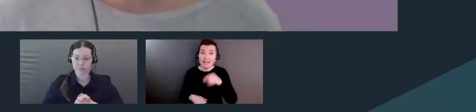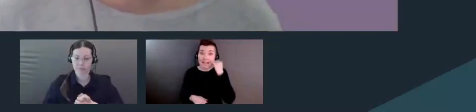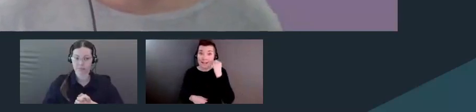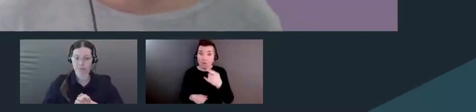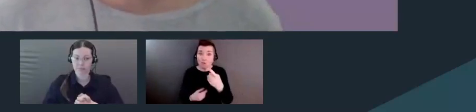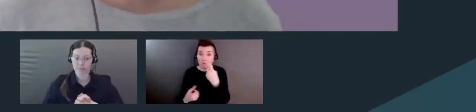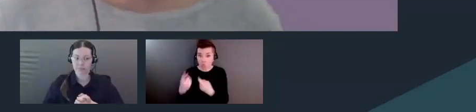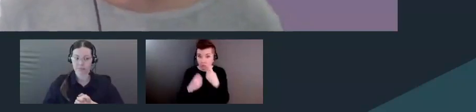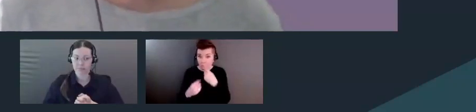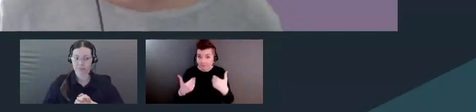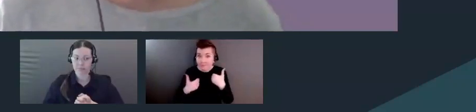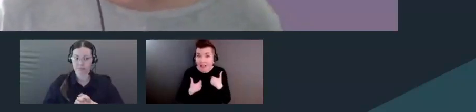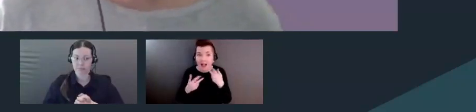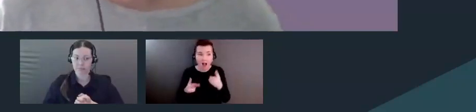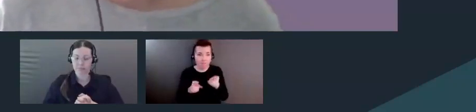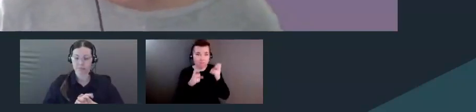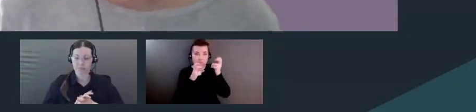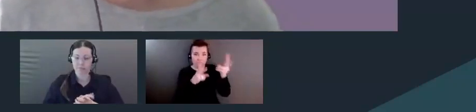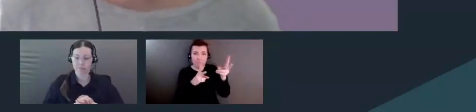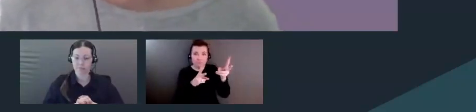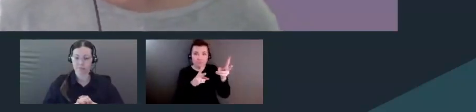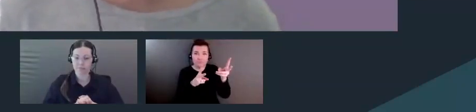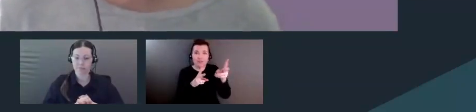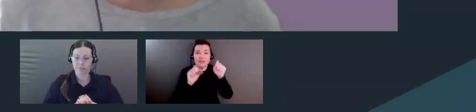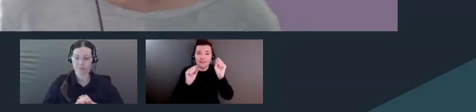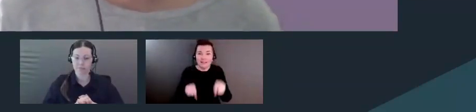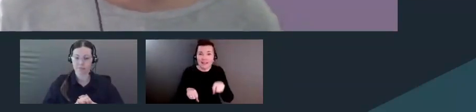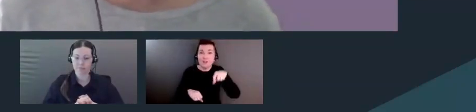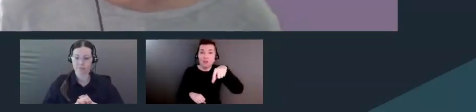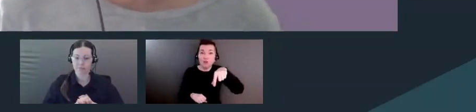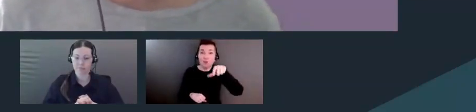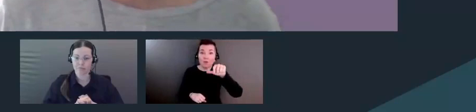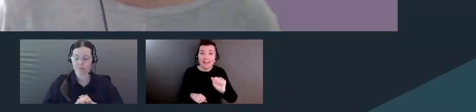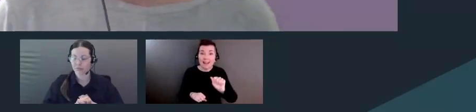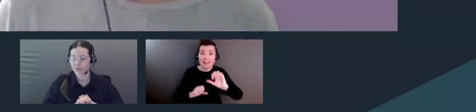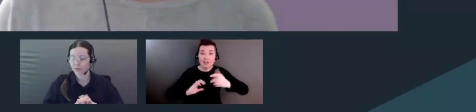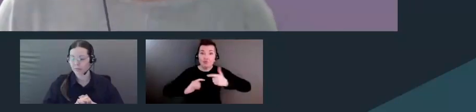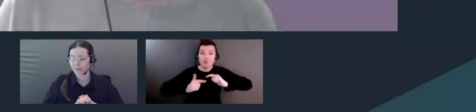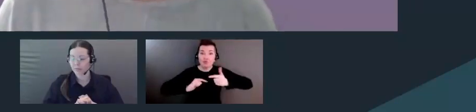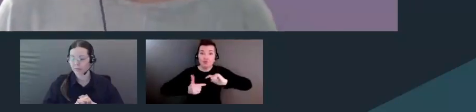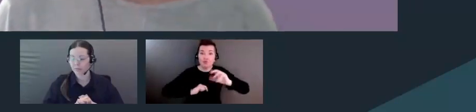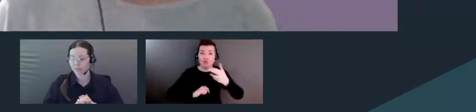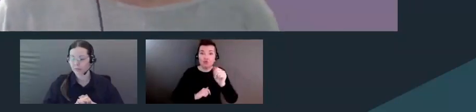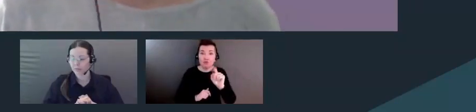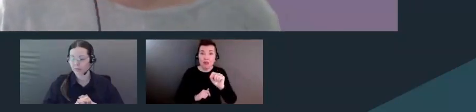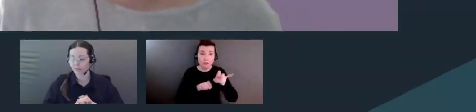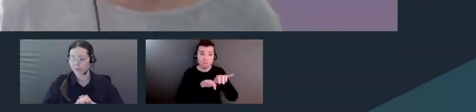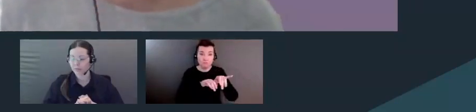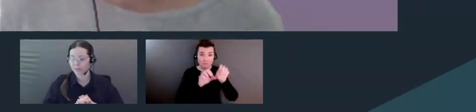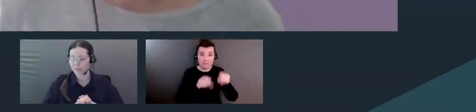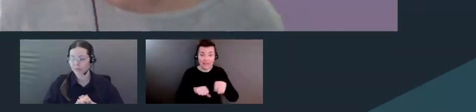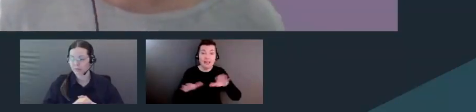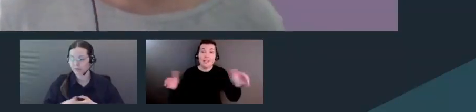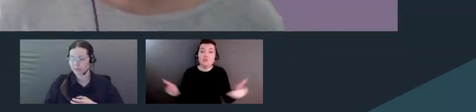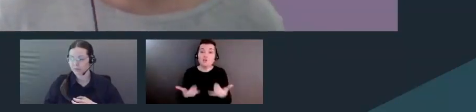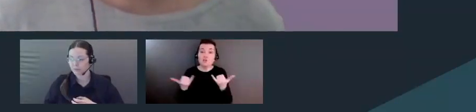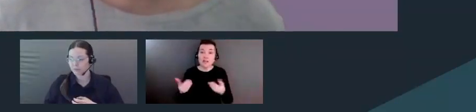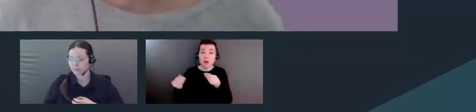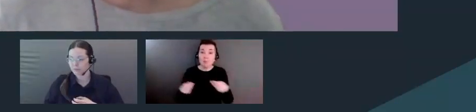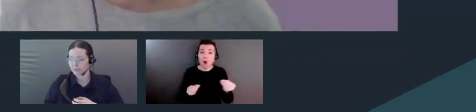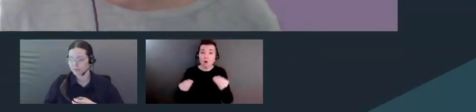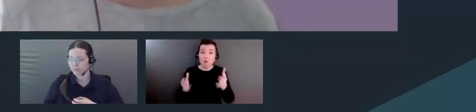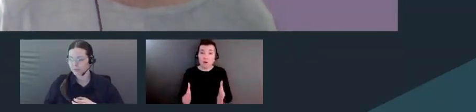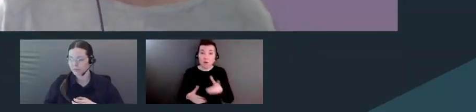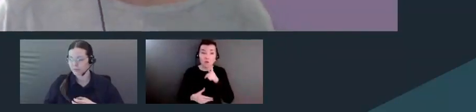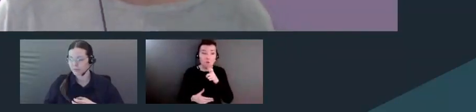for the panelists to address at the end of their panel in the Q&A chat box. I would like to introduce our